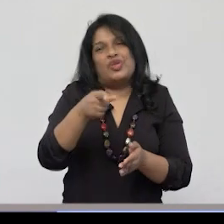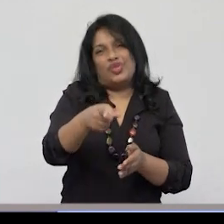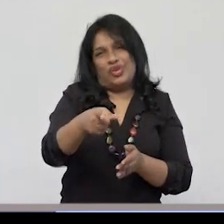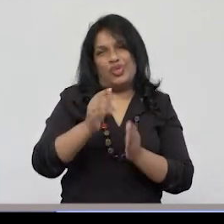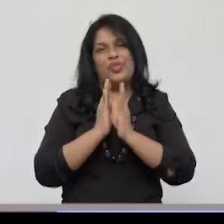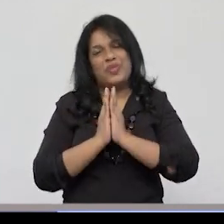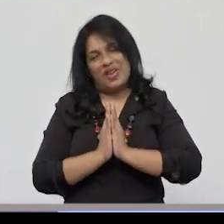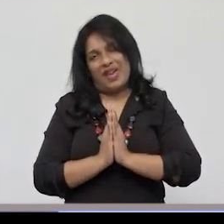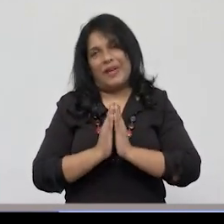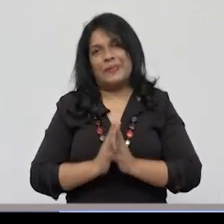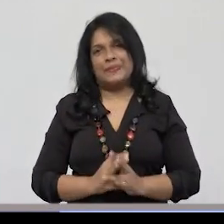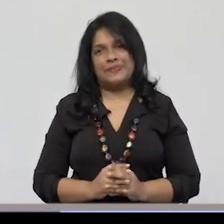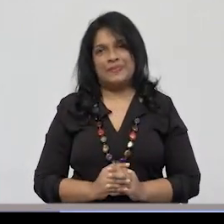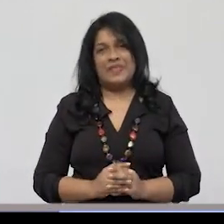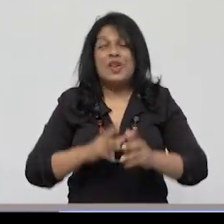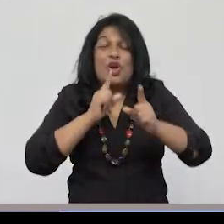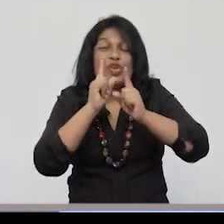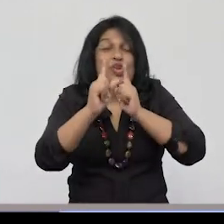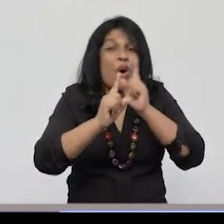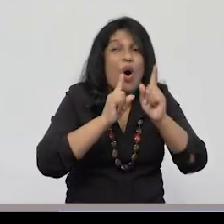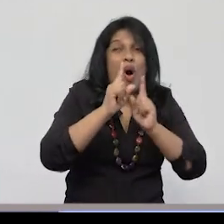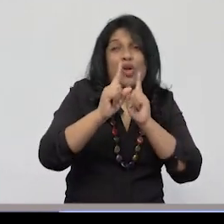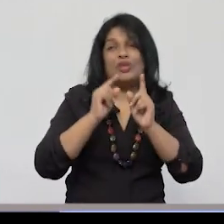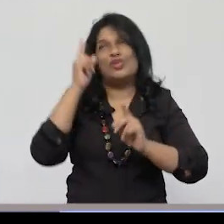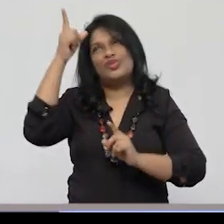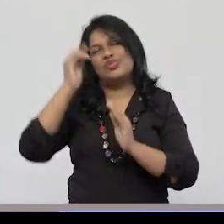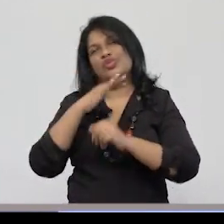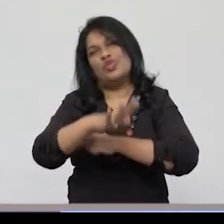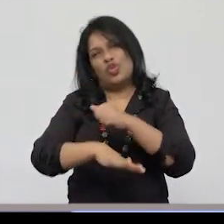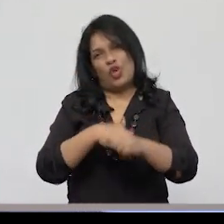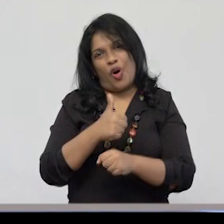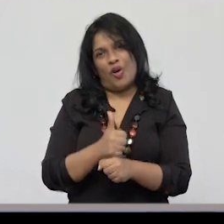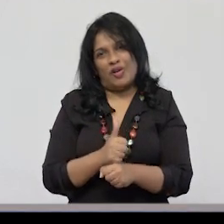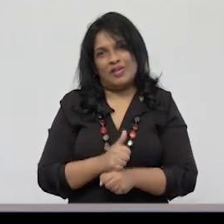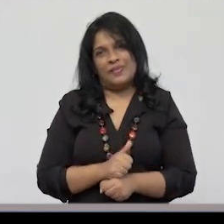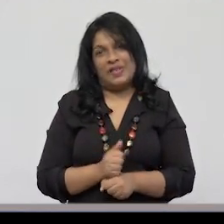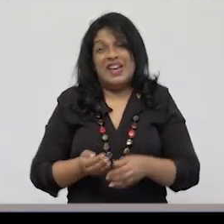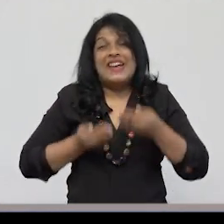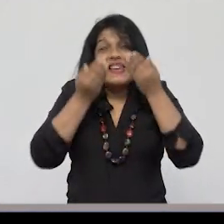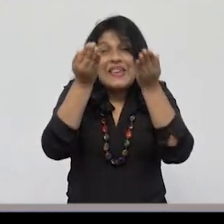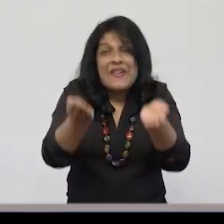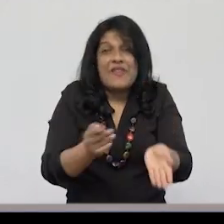want communion with God. That's what I want you to have. I better get going.